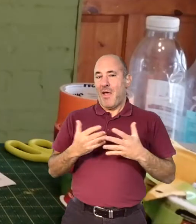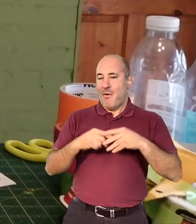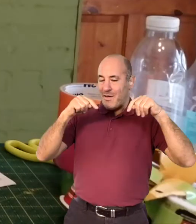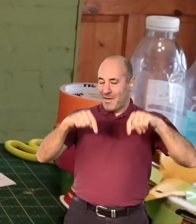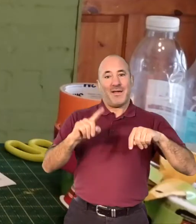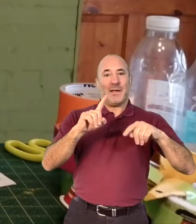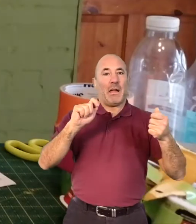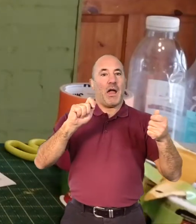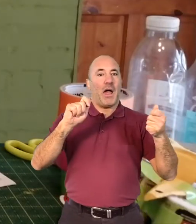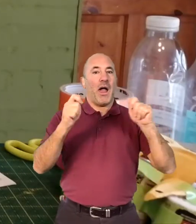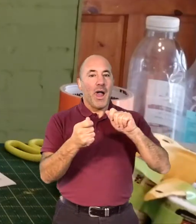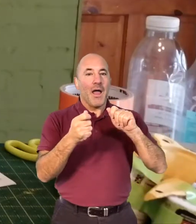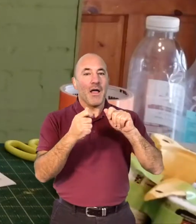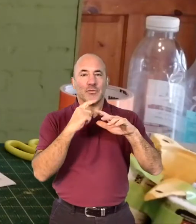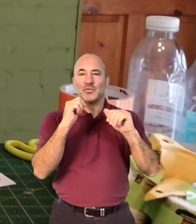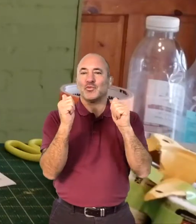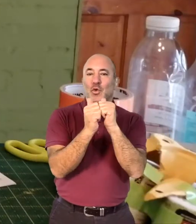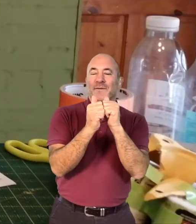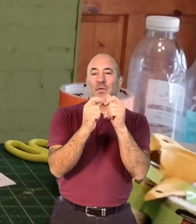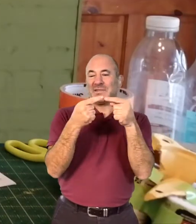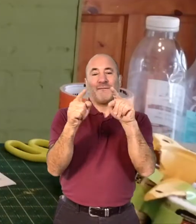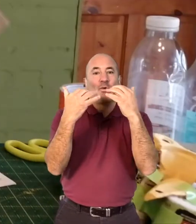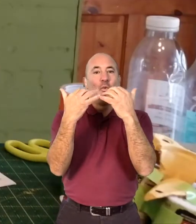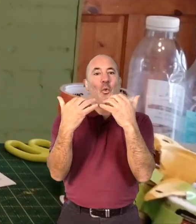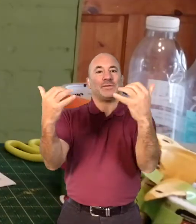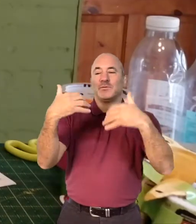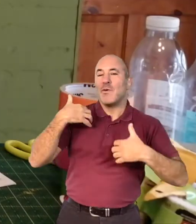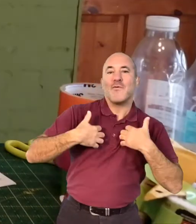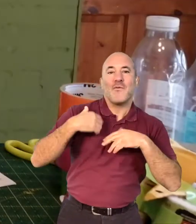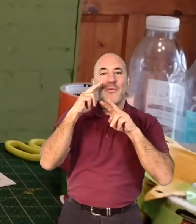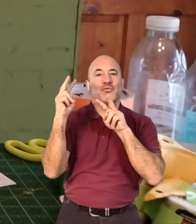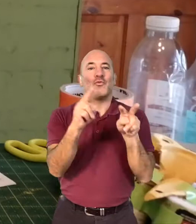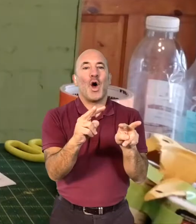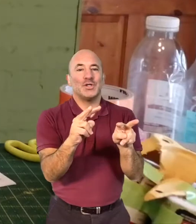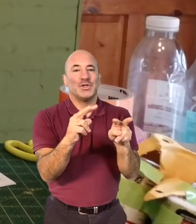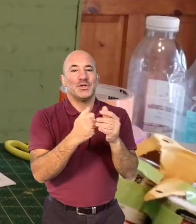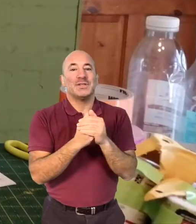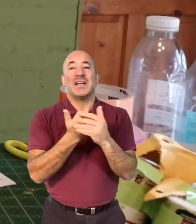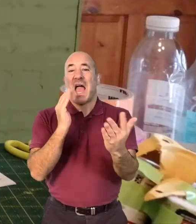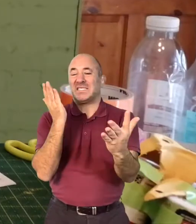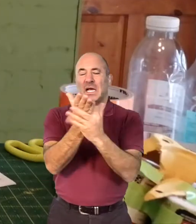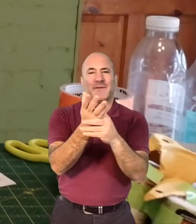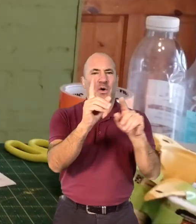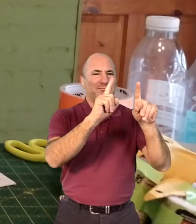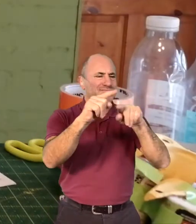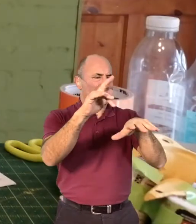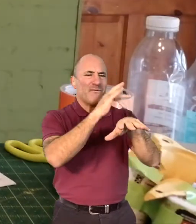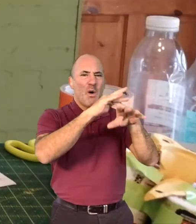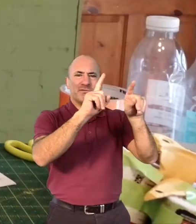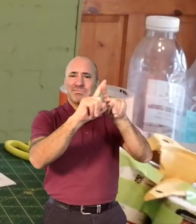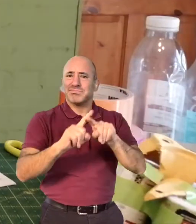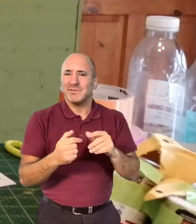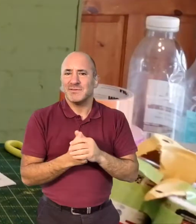is being adapted and reimagined to be suitable for different audiences and to be accessible for different